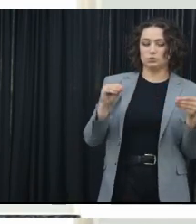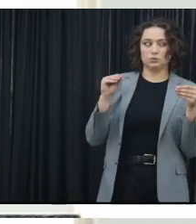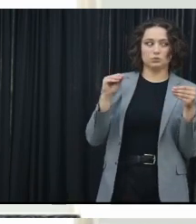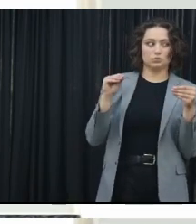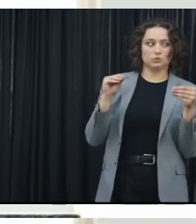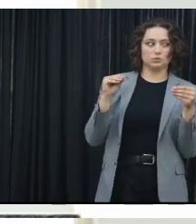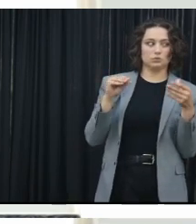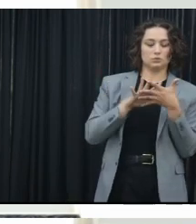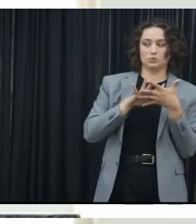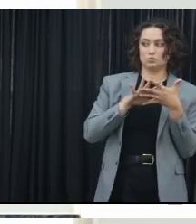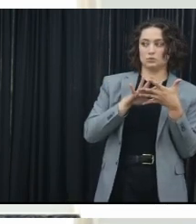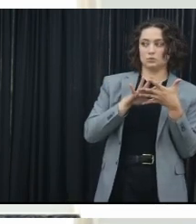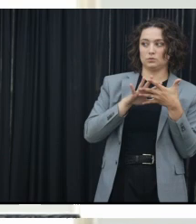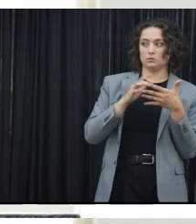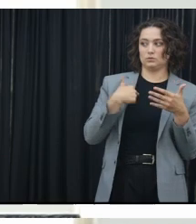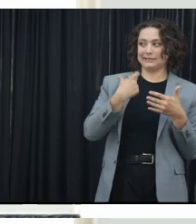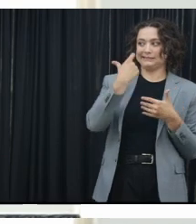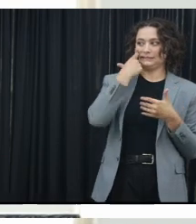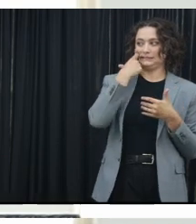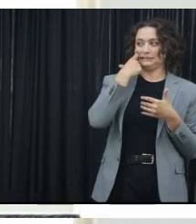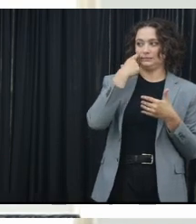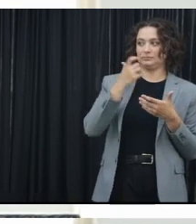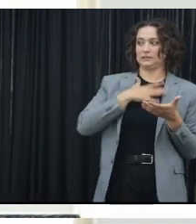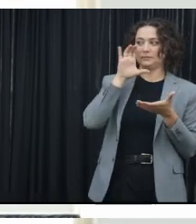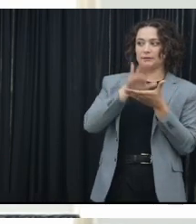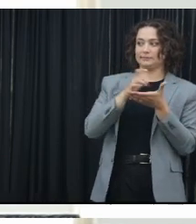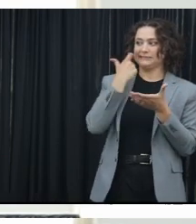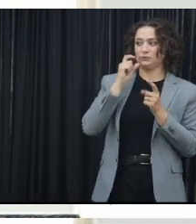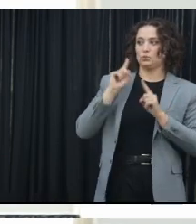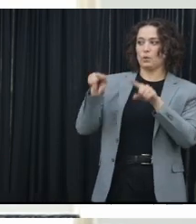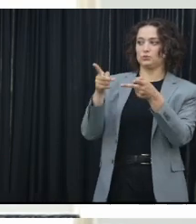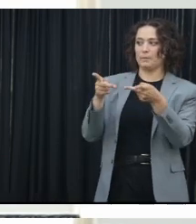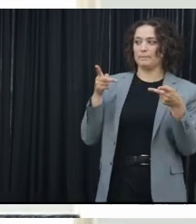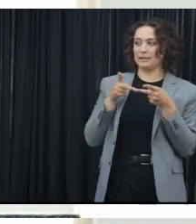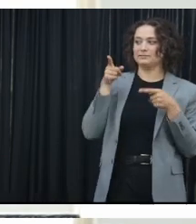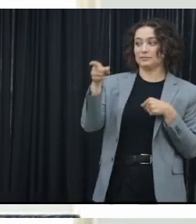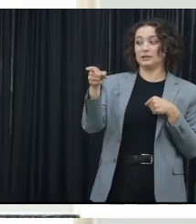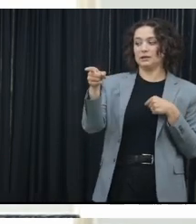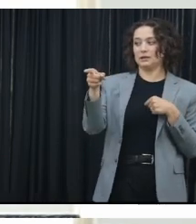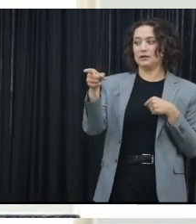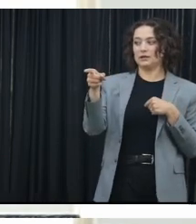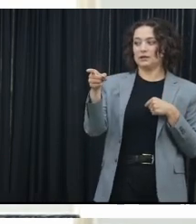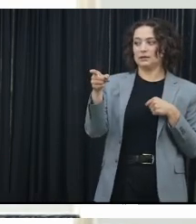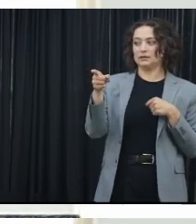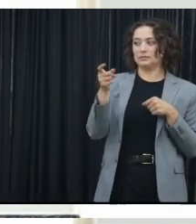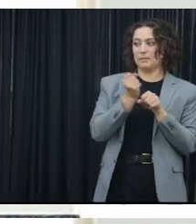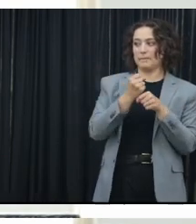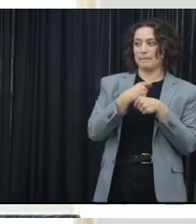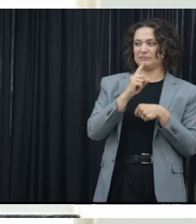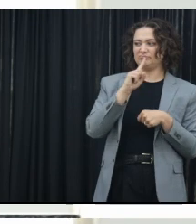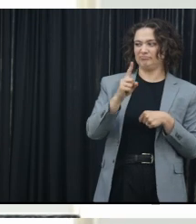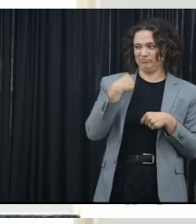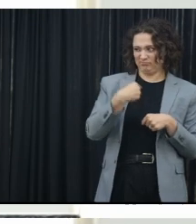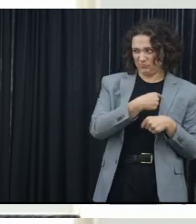rented a place, and they insisted that we stay at a pet-friendly. And I said,